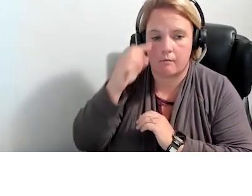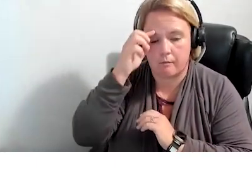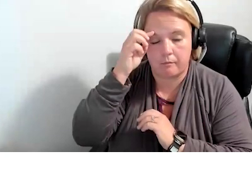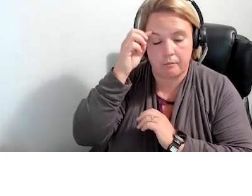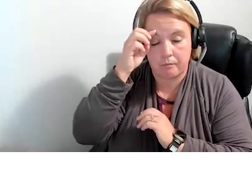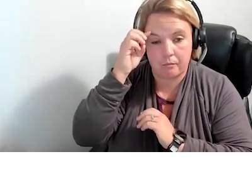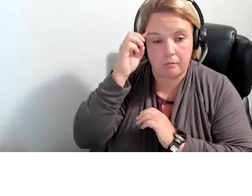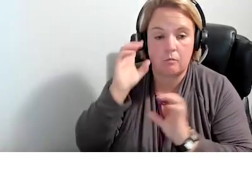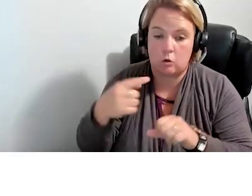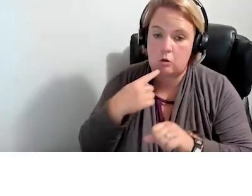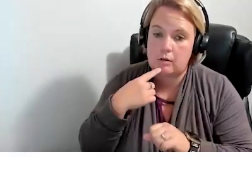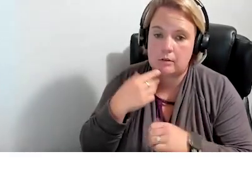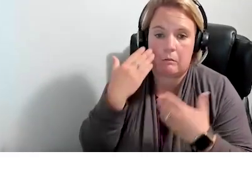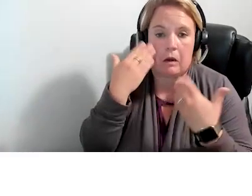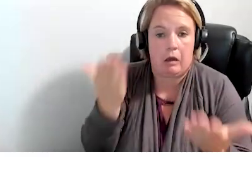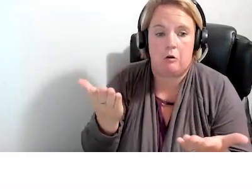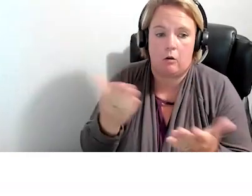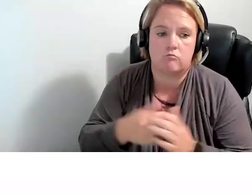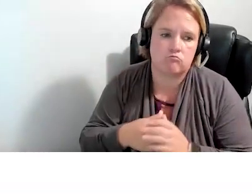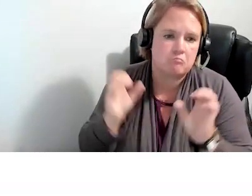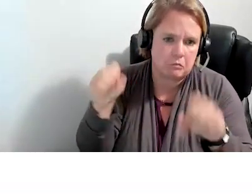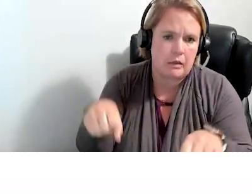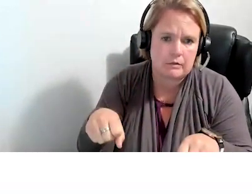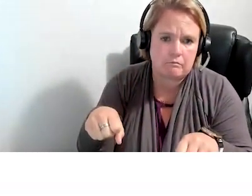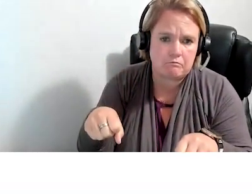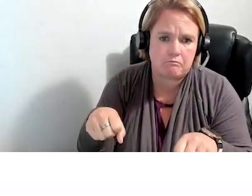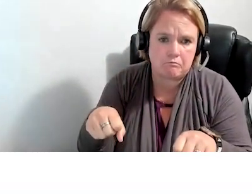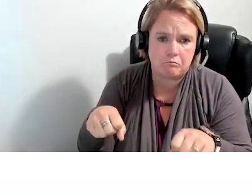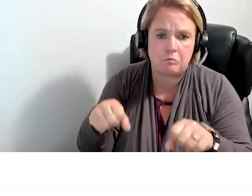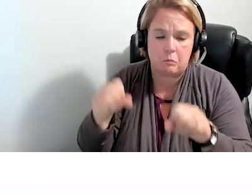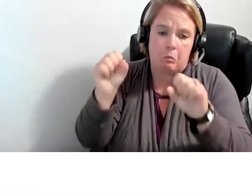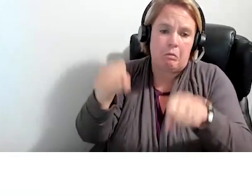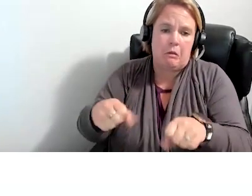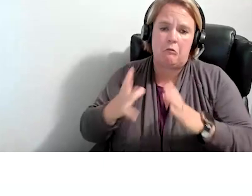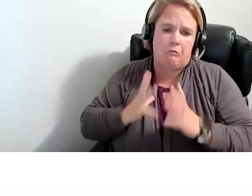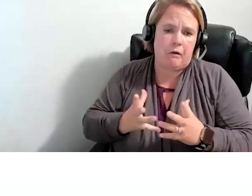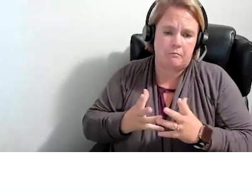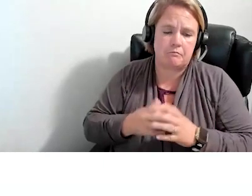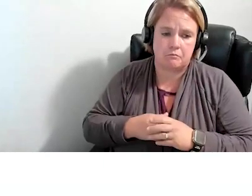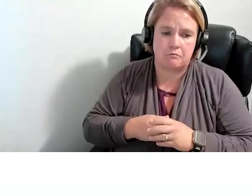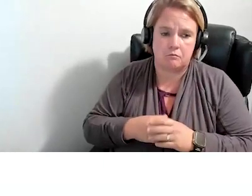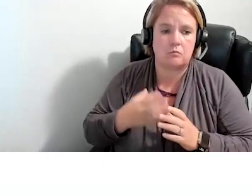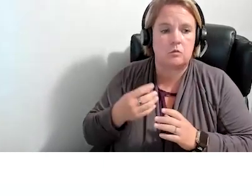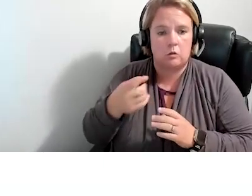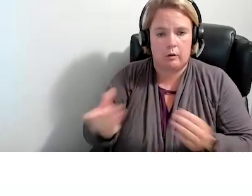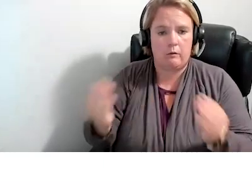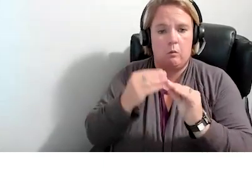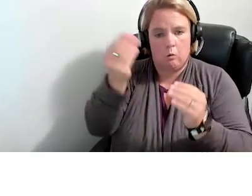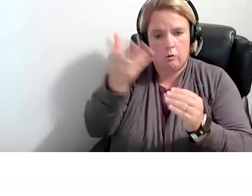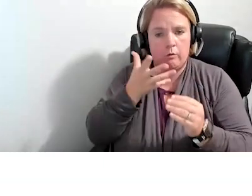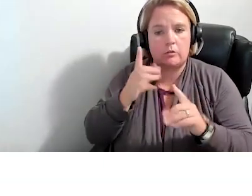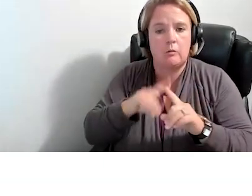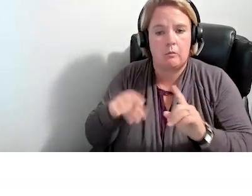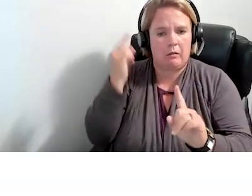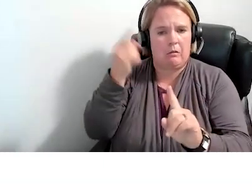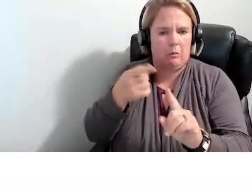student say, I don't know? Yes, they could. So you're going to get some more information, but the idea is,